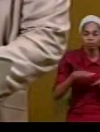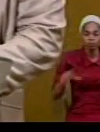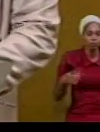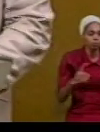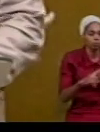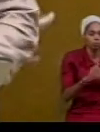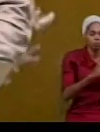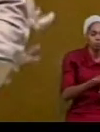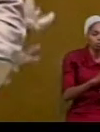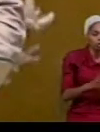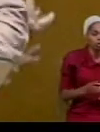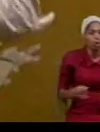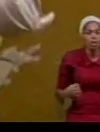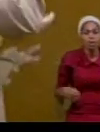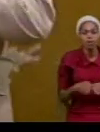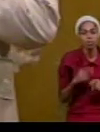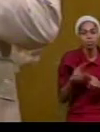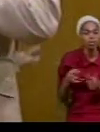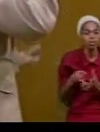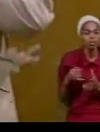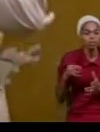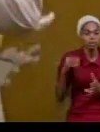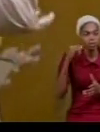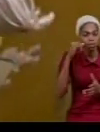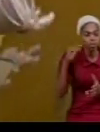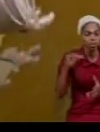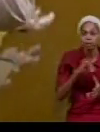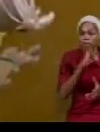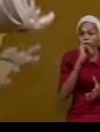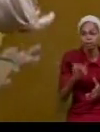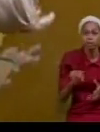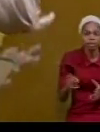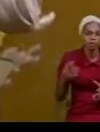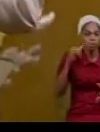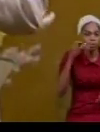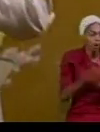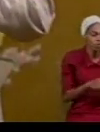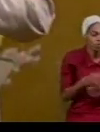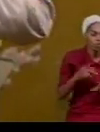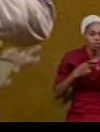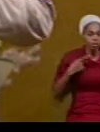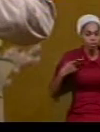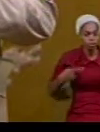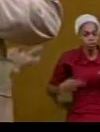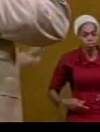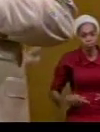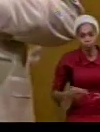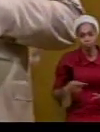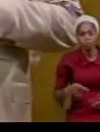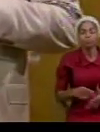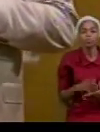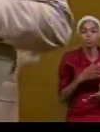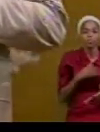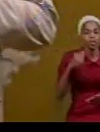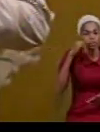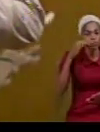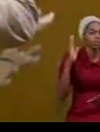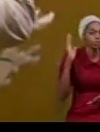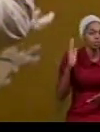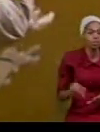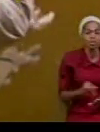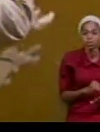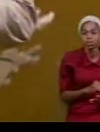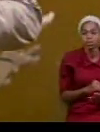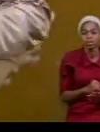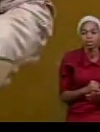the wife of a priest, and ordinarily she would be entitled to eat the things that were sacrificed in the temple